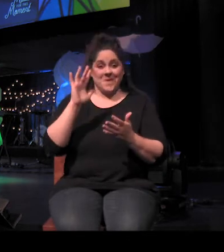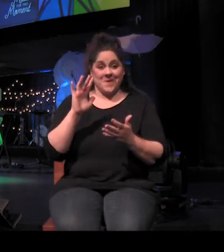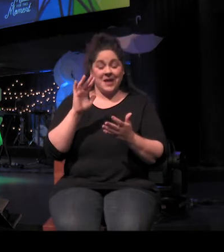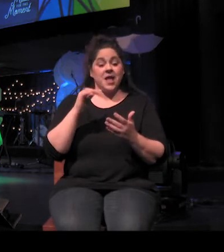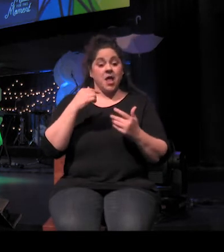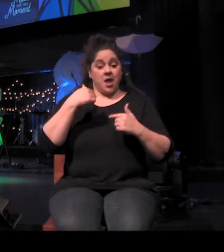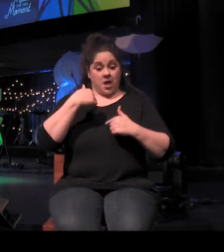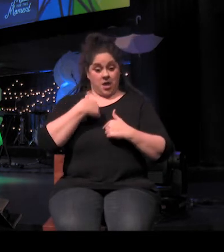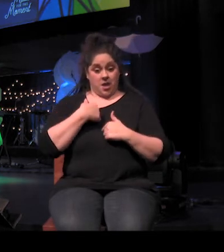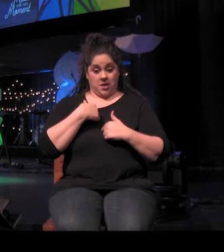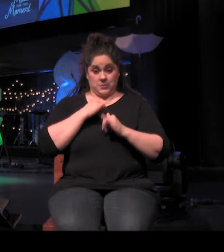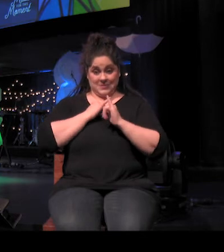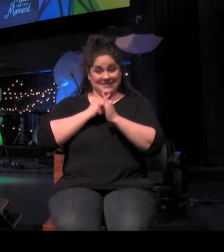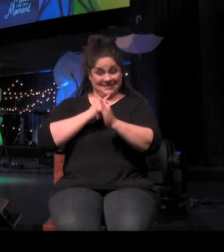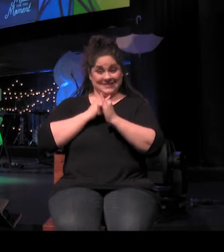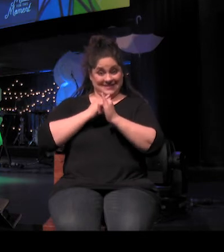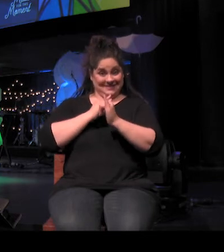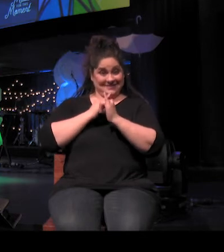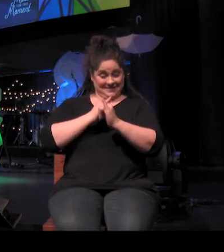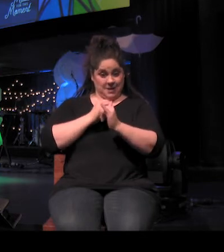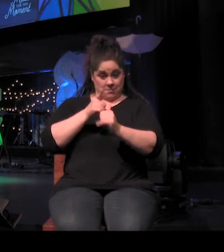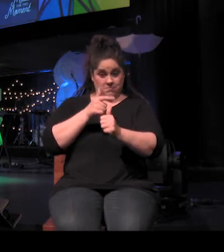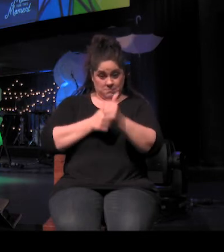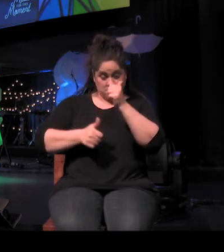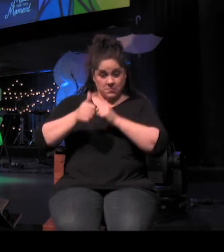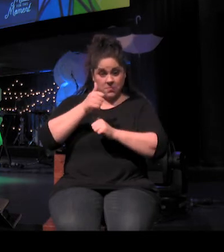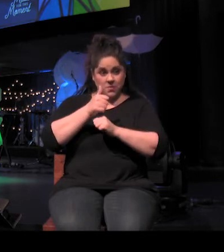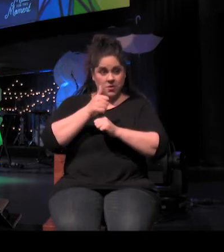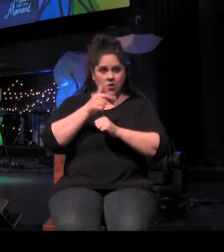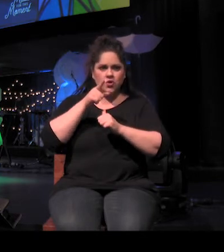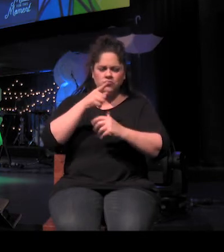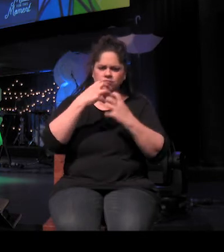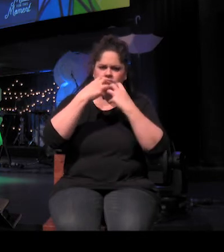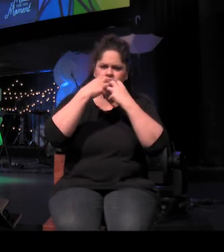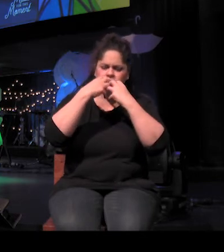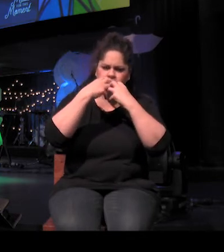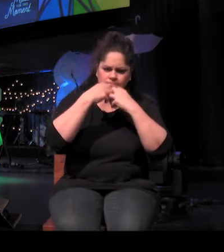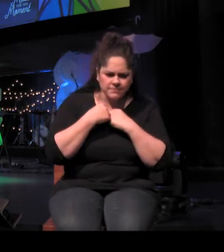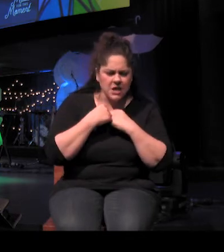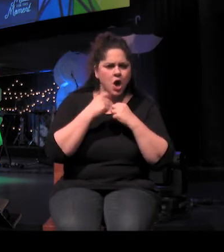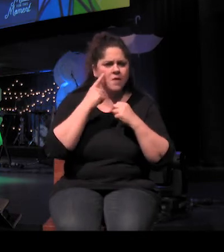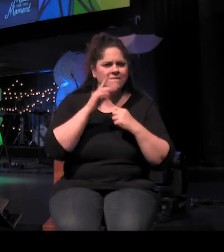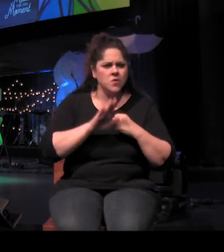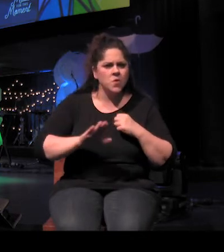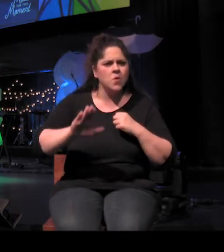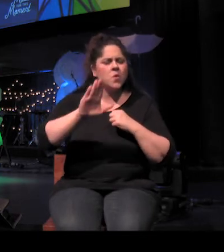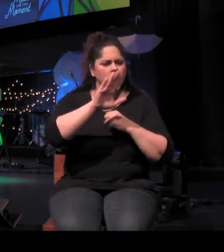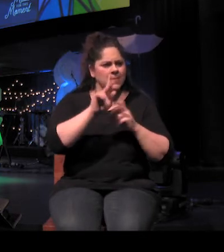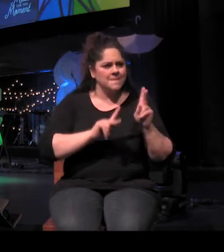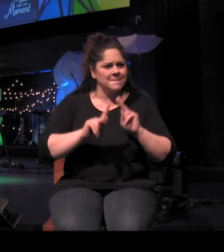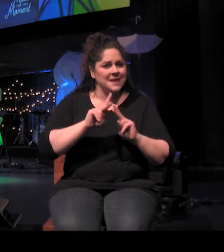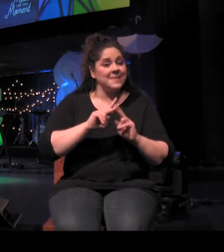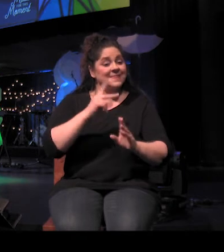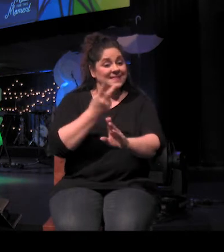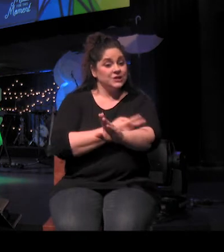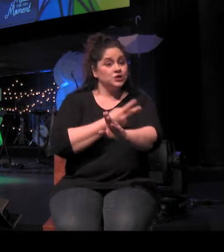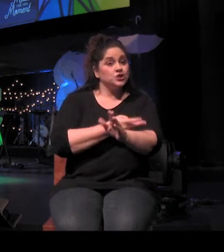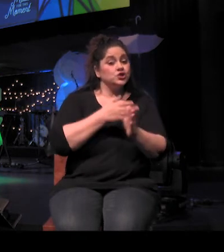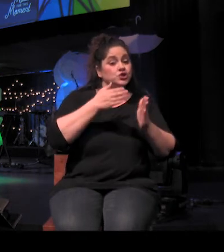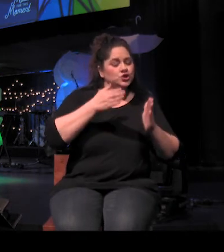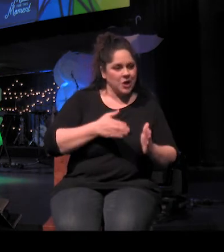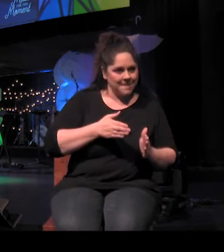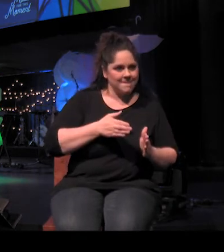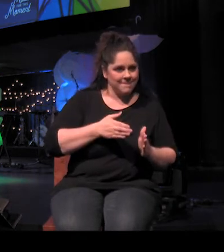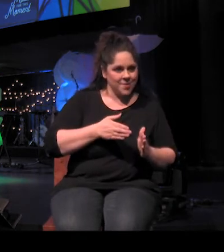to you, care for the flock that God has entrusted to you. Another translation says, be shepherds of the flock that God